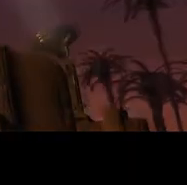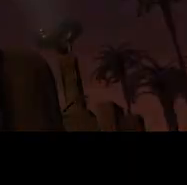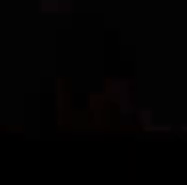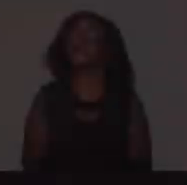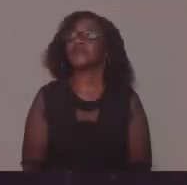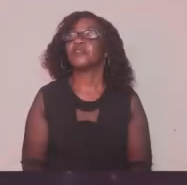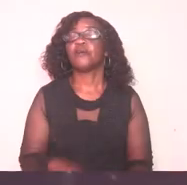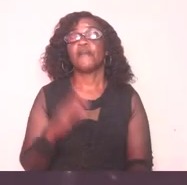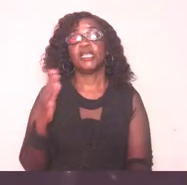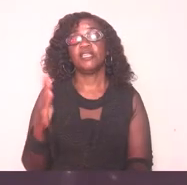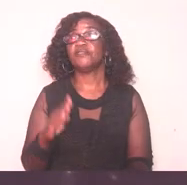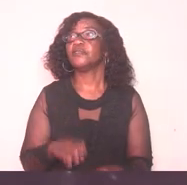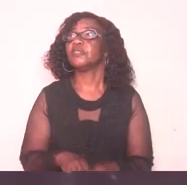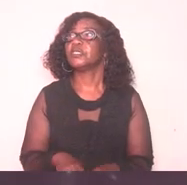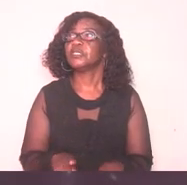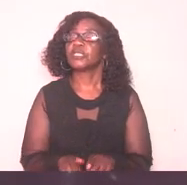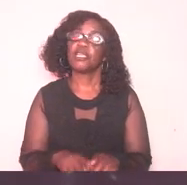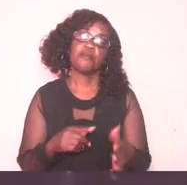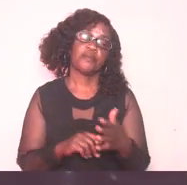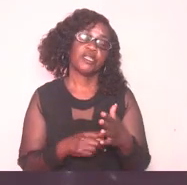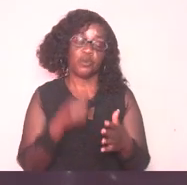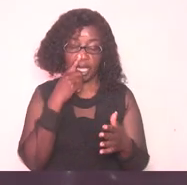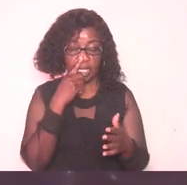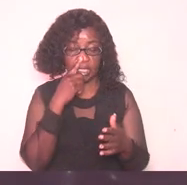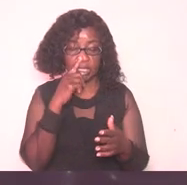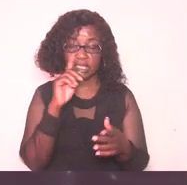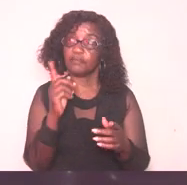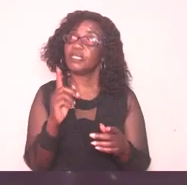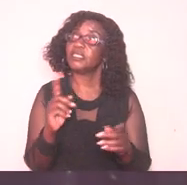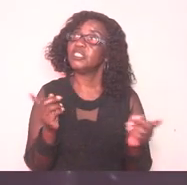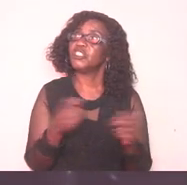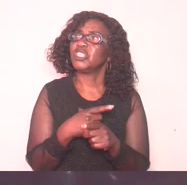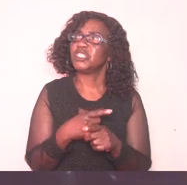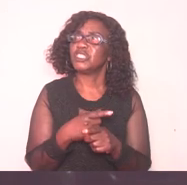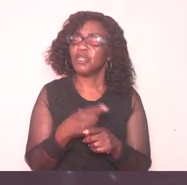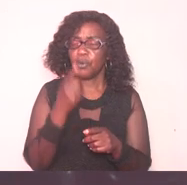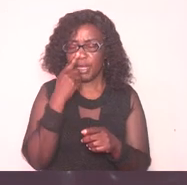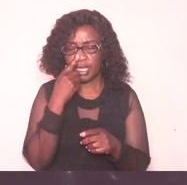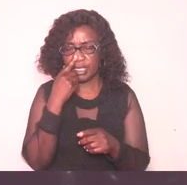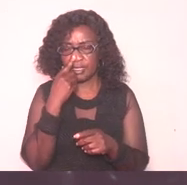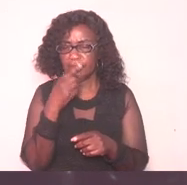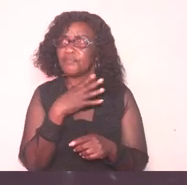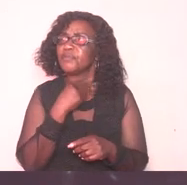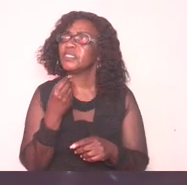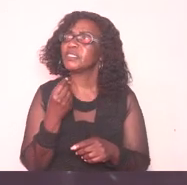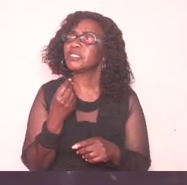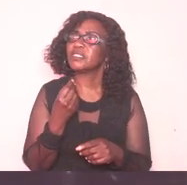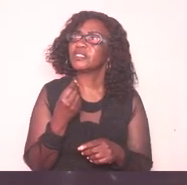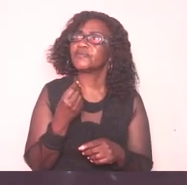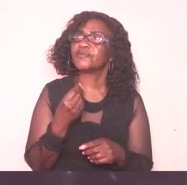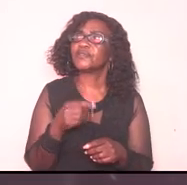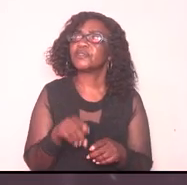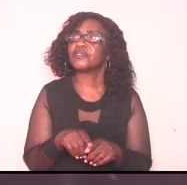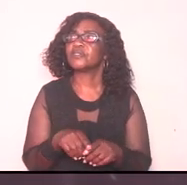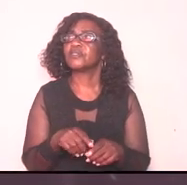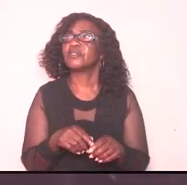We believe that at the point when this debate then changed for us was when we missed the main area of contention